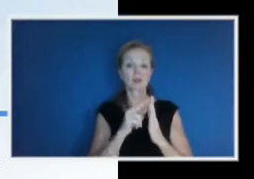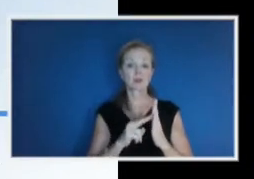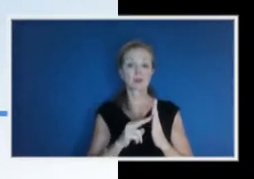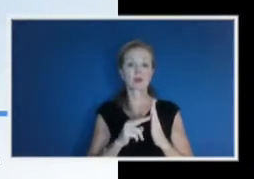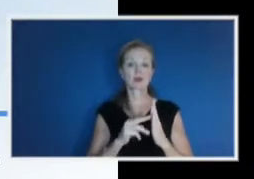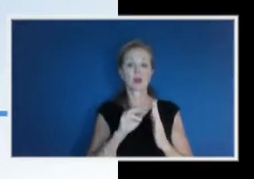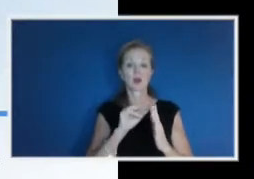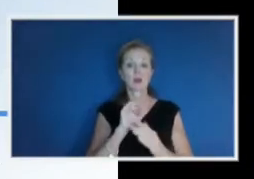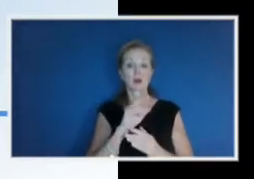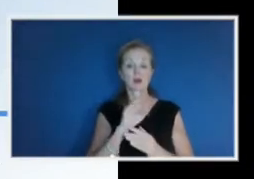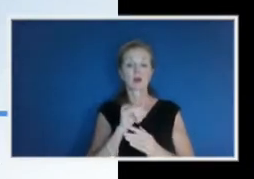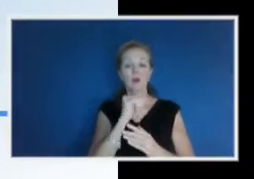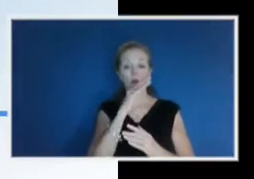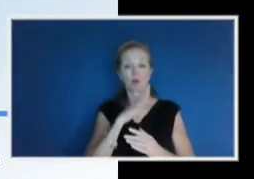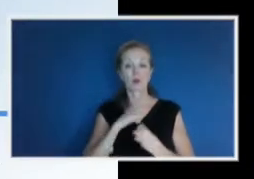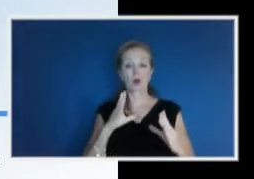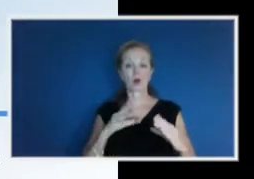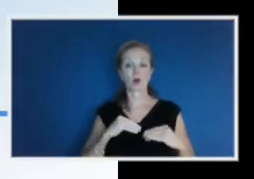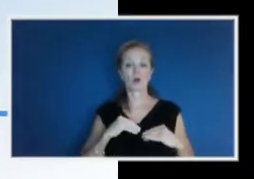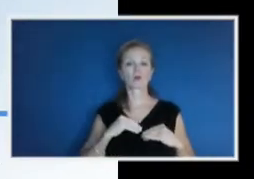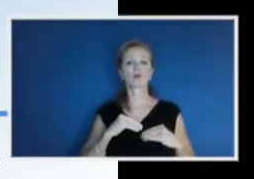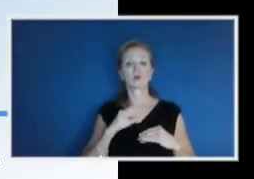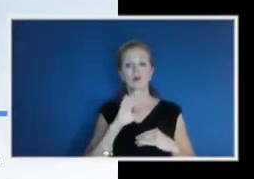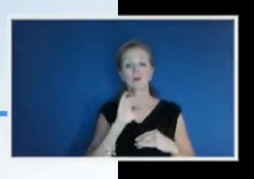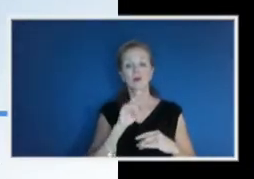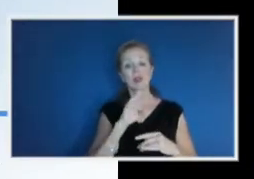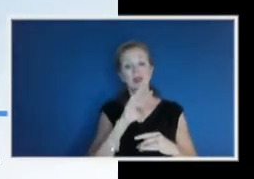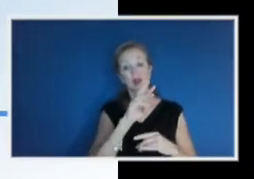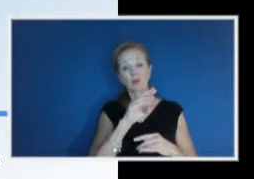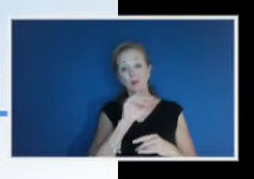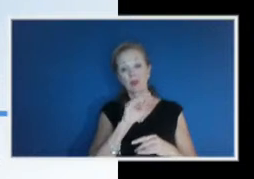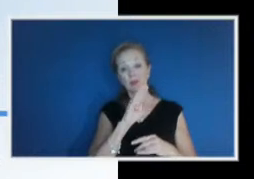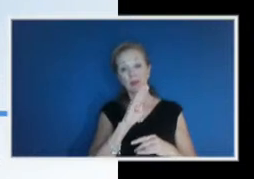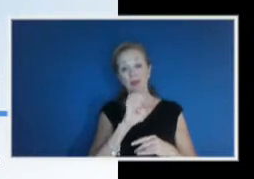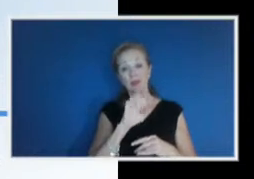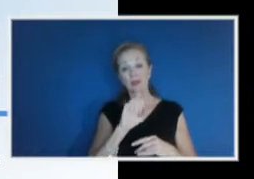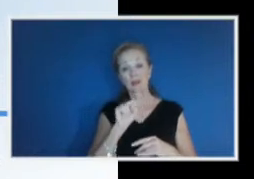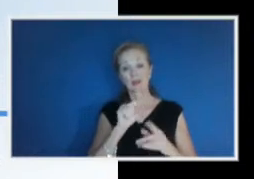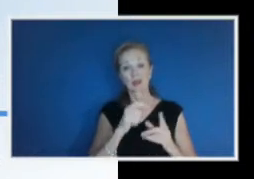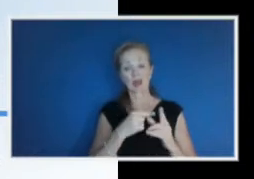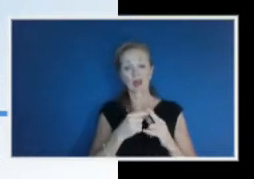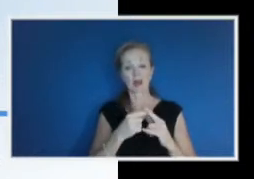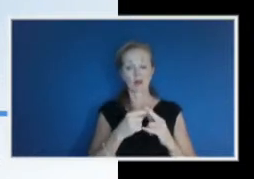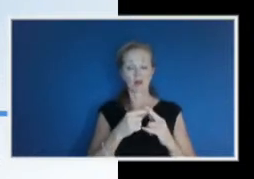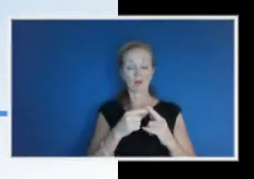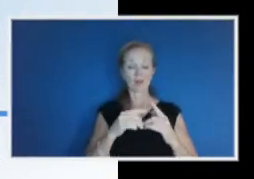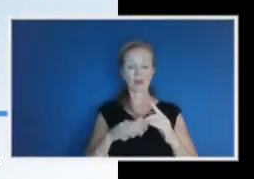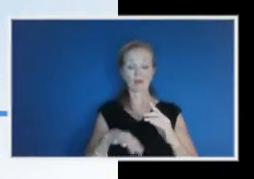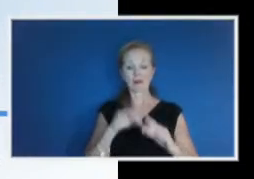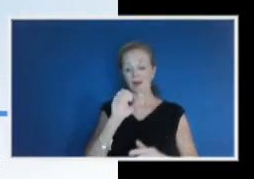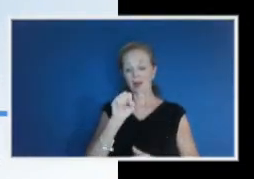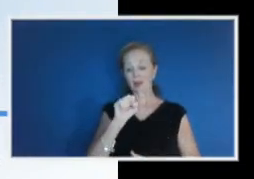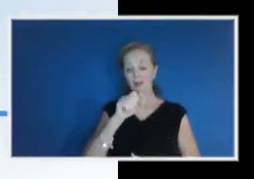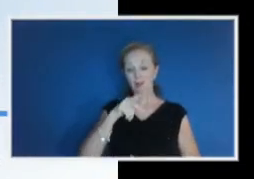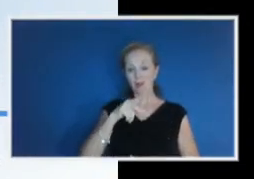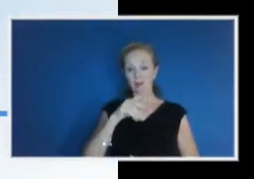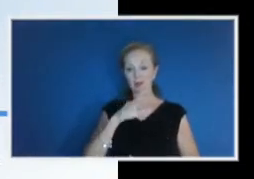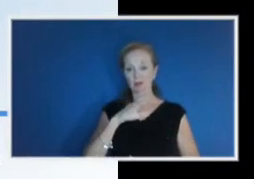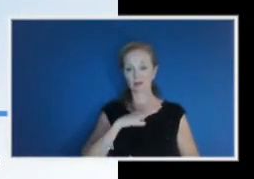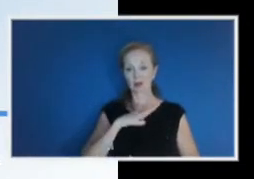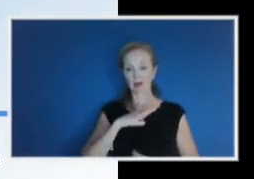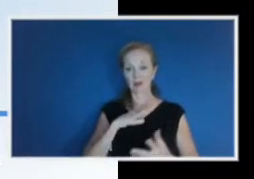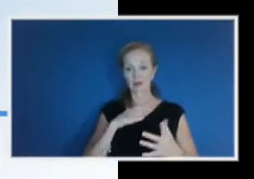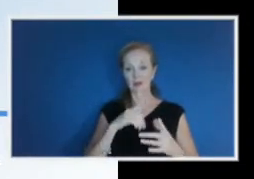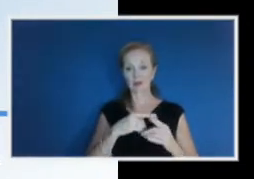women-owned firms. If there aren't MDEs or WBEs that are available, you know, fine, SBE goals are fine, but we're certainly